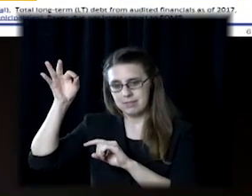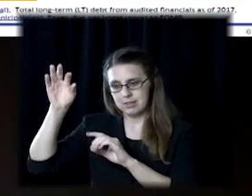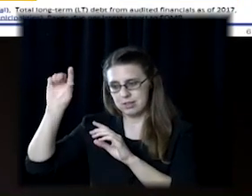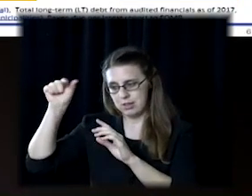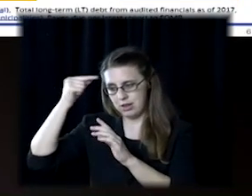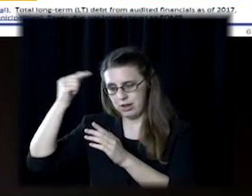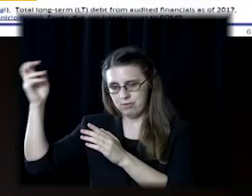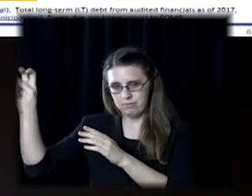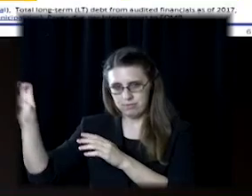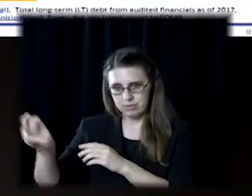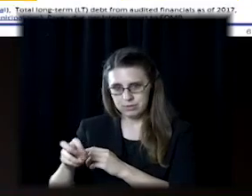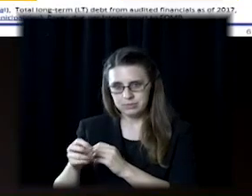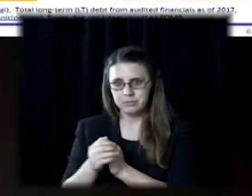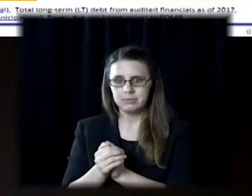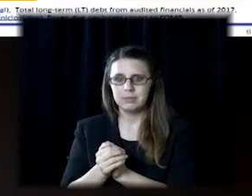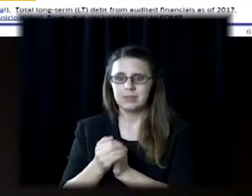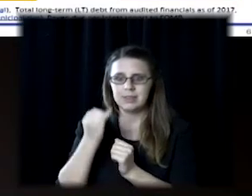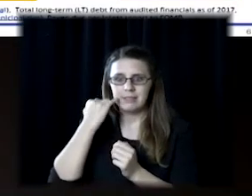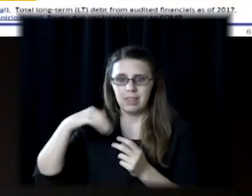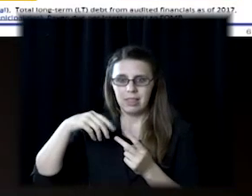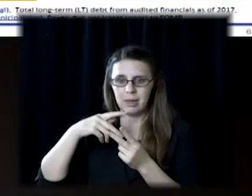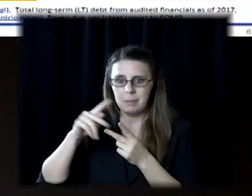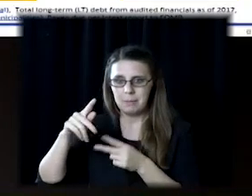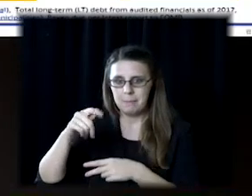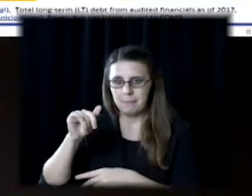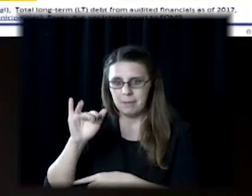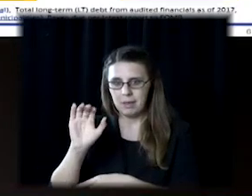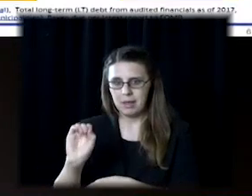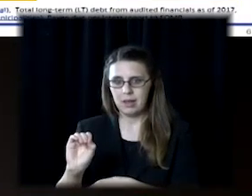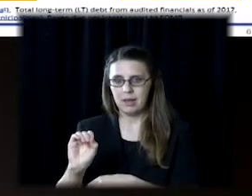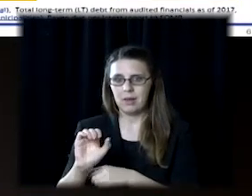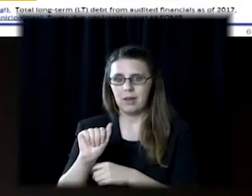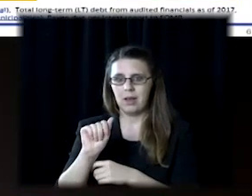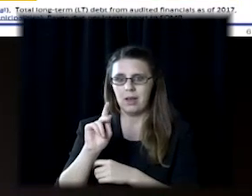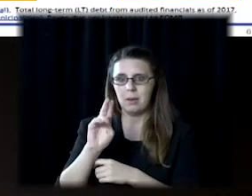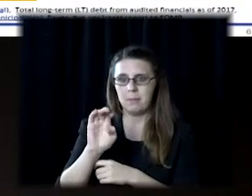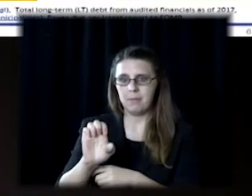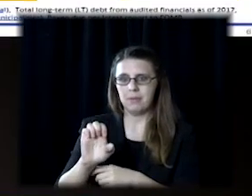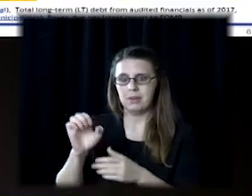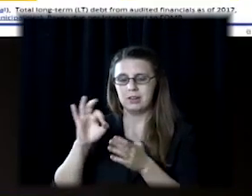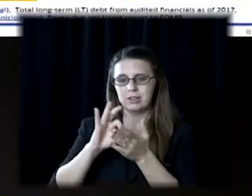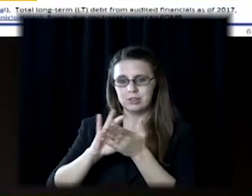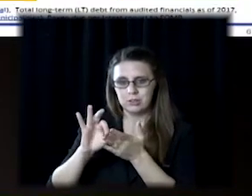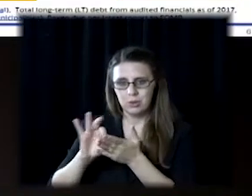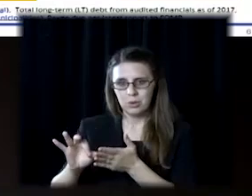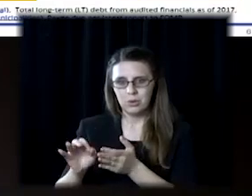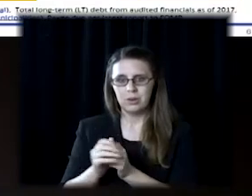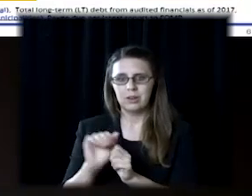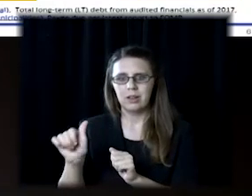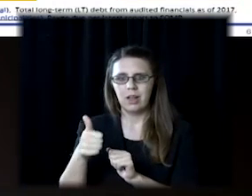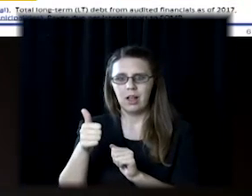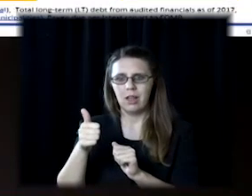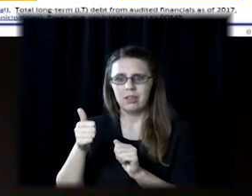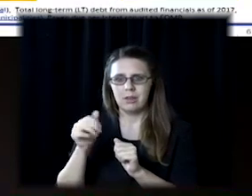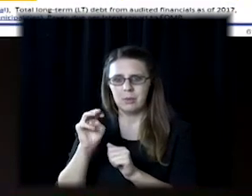position, unpaid PAYGO liabilities, ABRE scores, other financial and operating metrics,